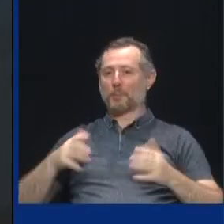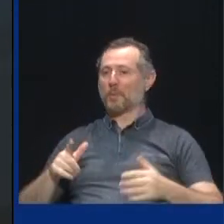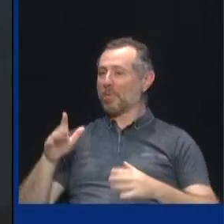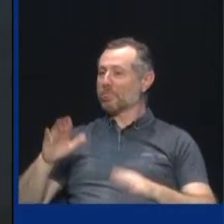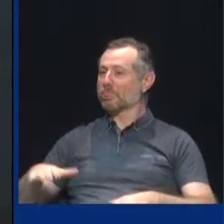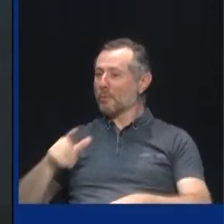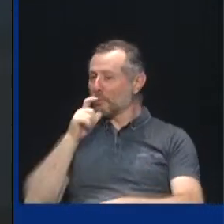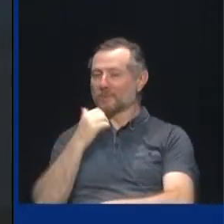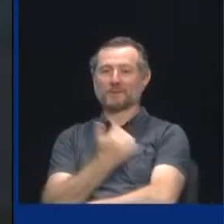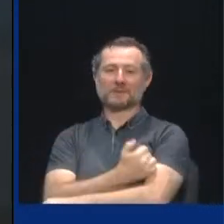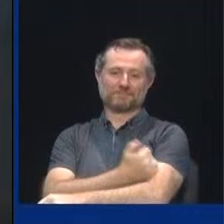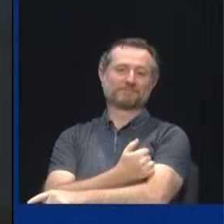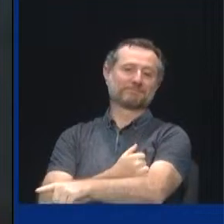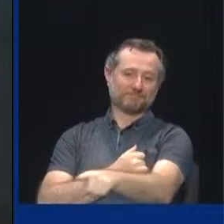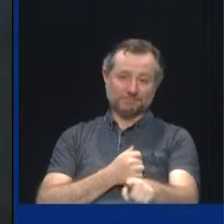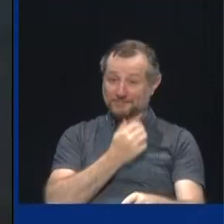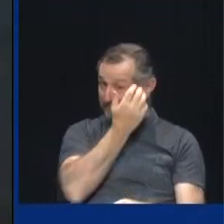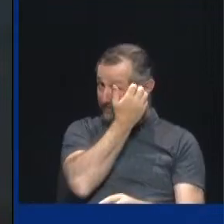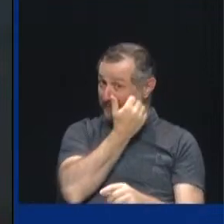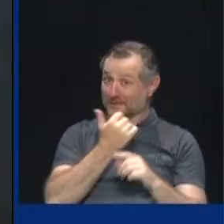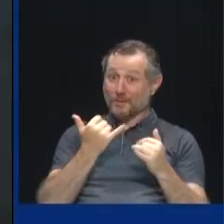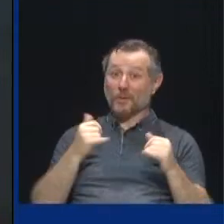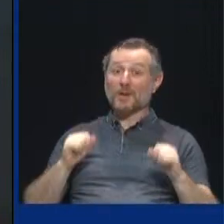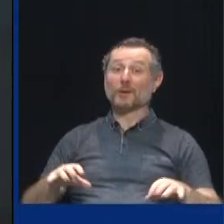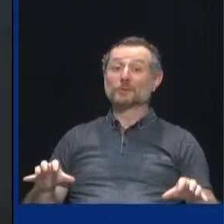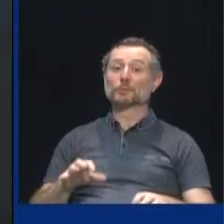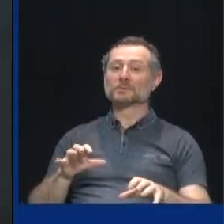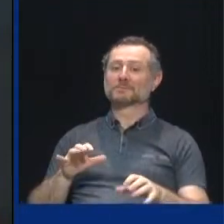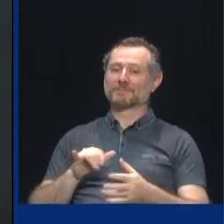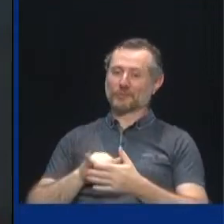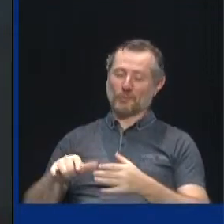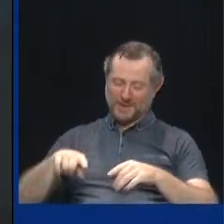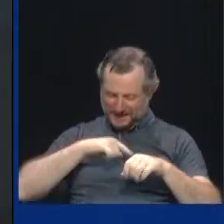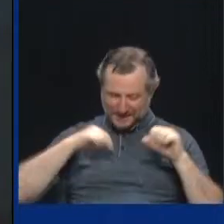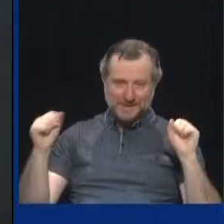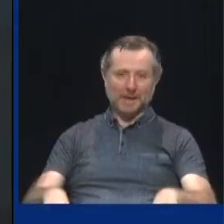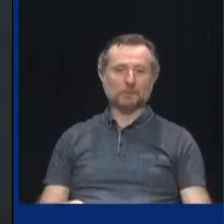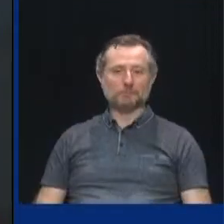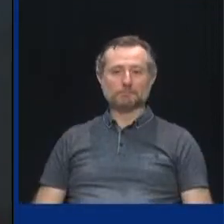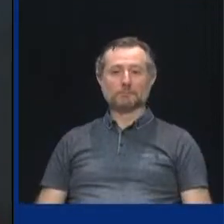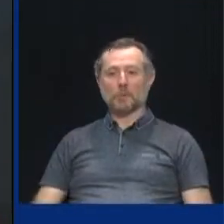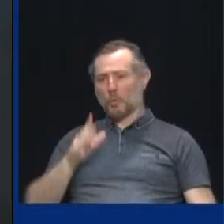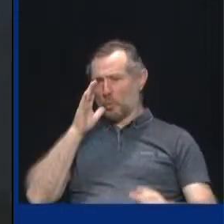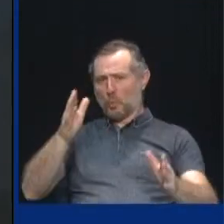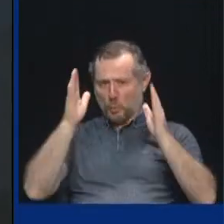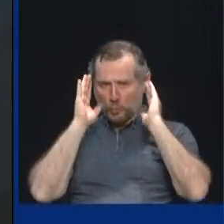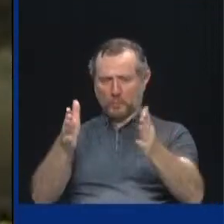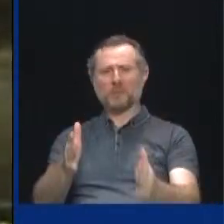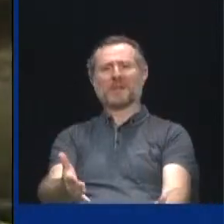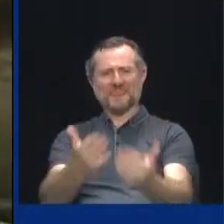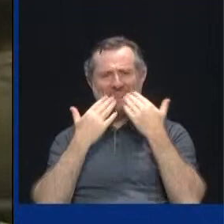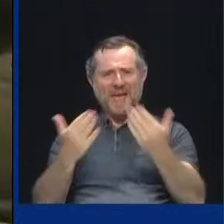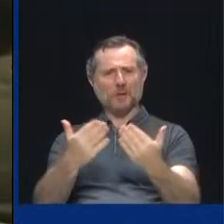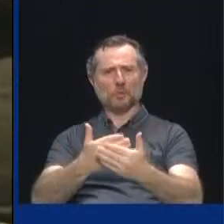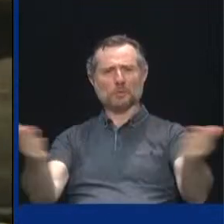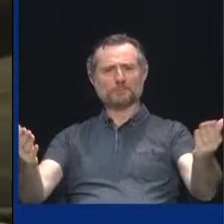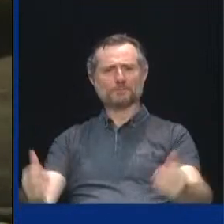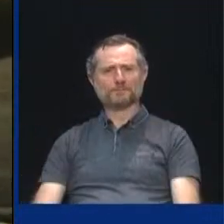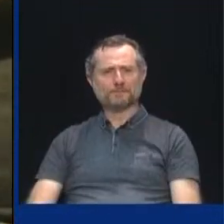it, New York can do it, and we will do it. Thank you.